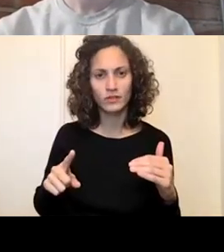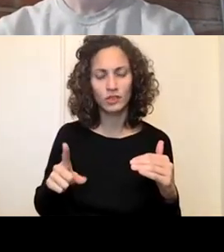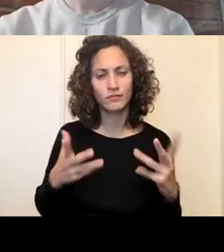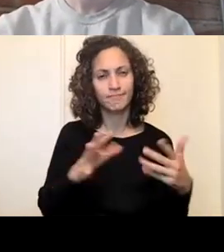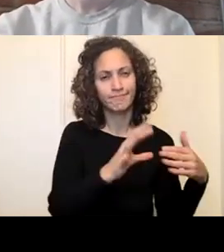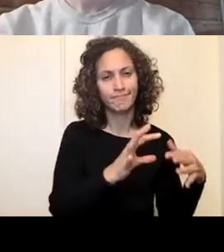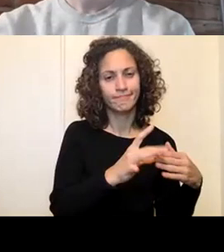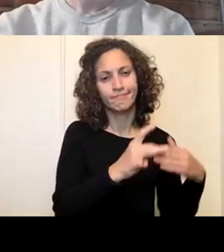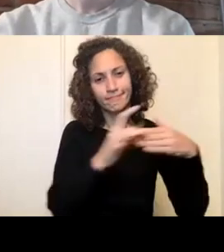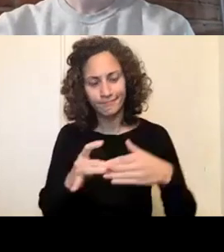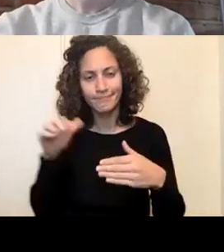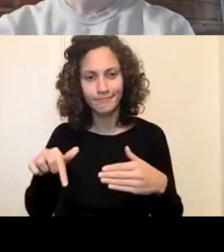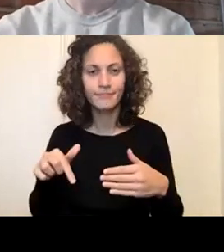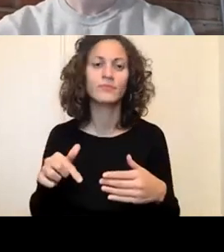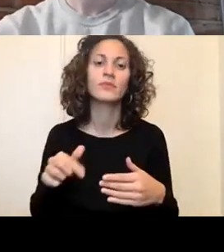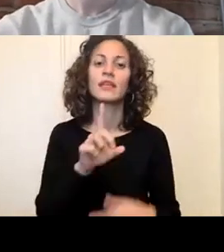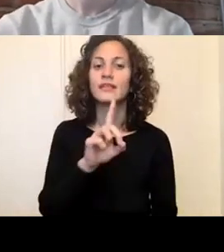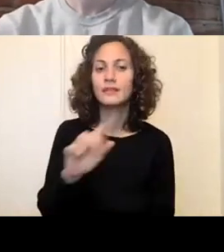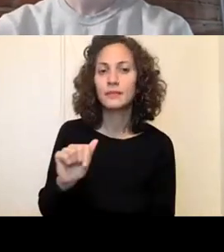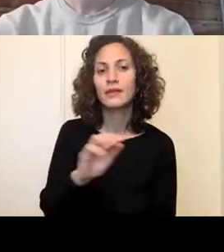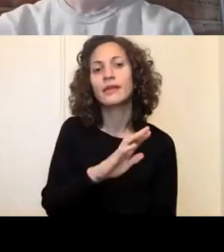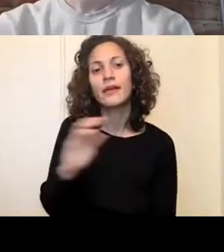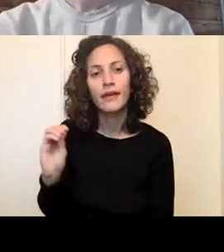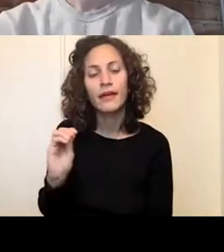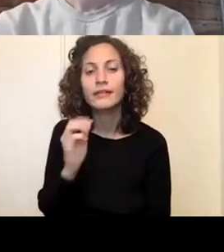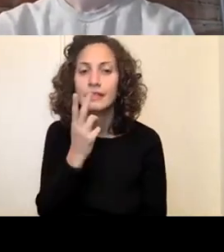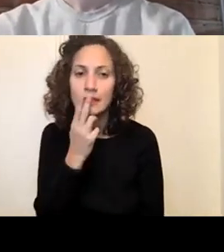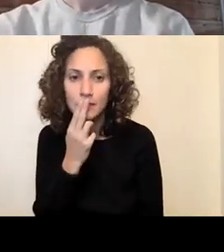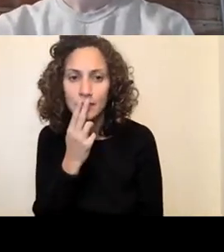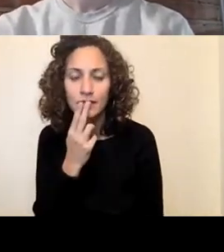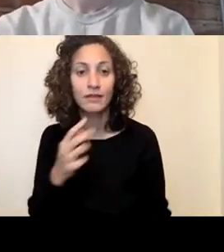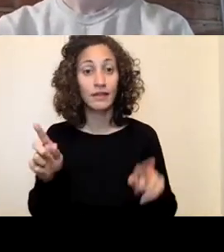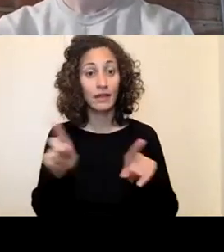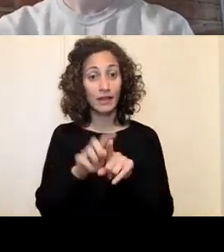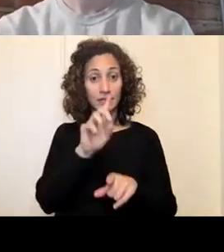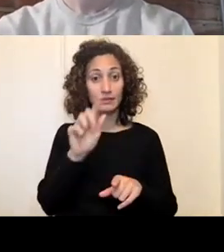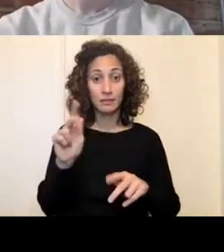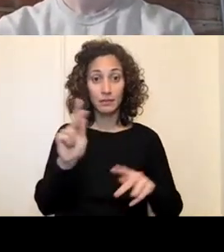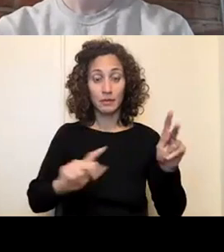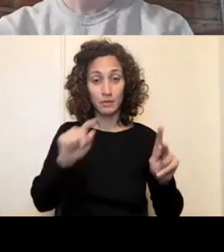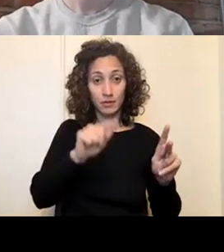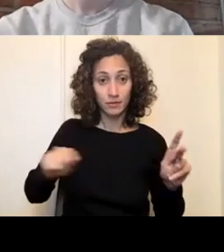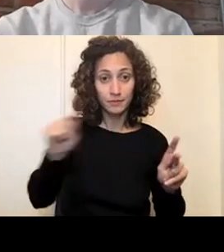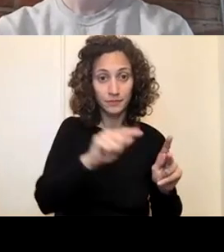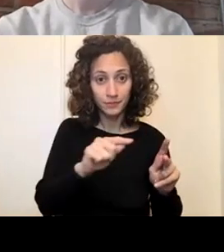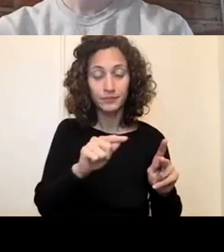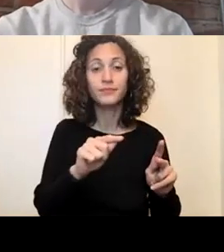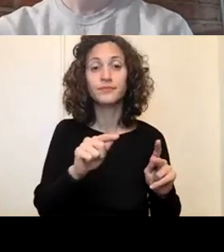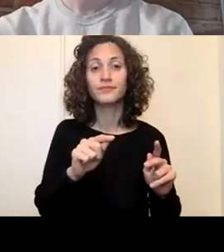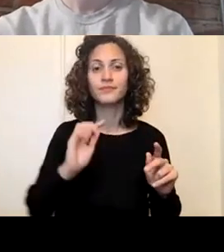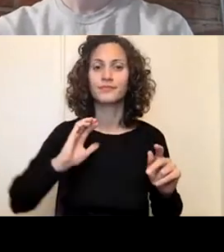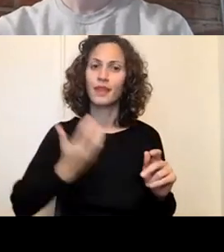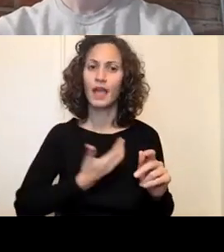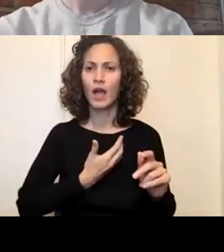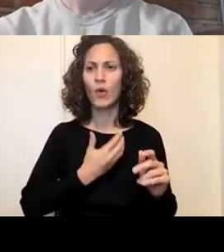It's a disability and intimacy. As disabled people, our versions of intimacy may be